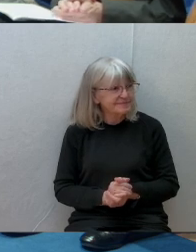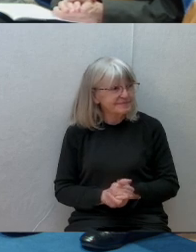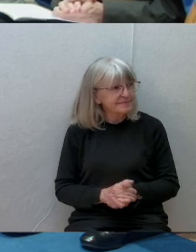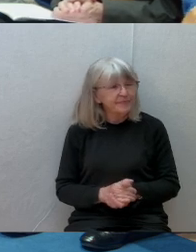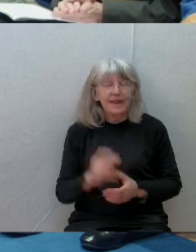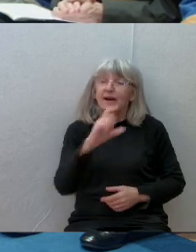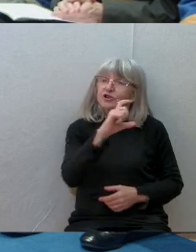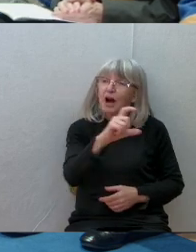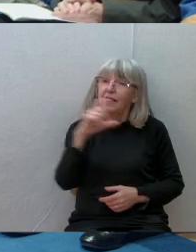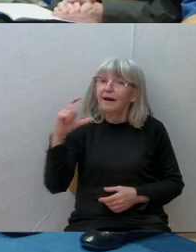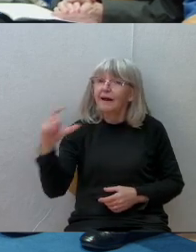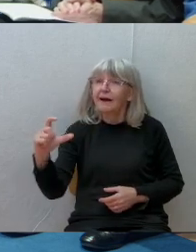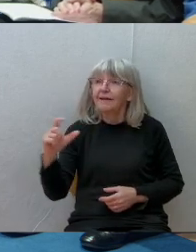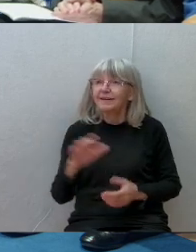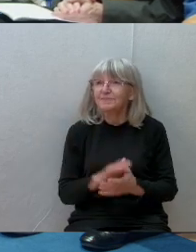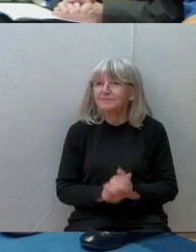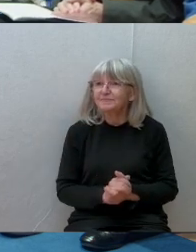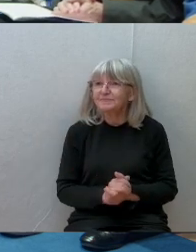Charlotte Clark.